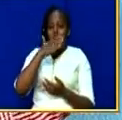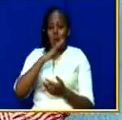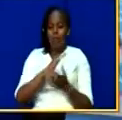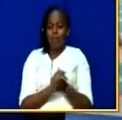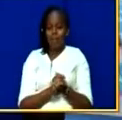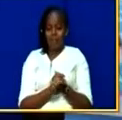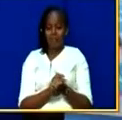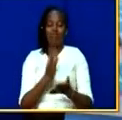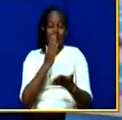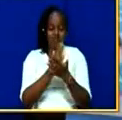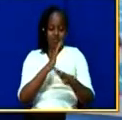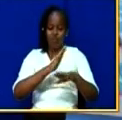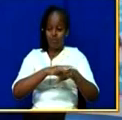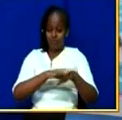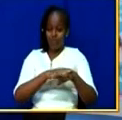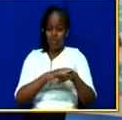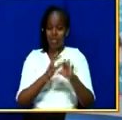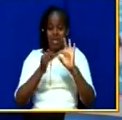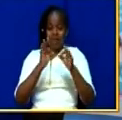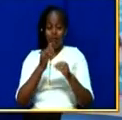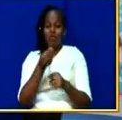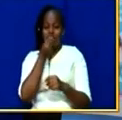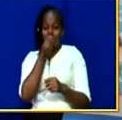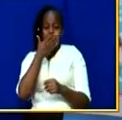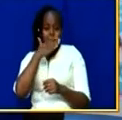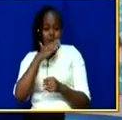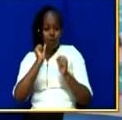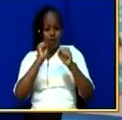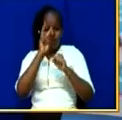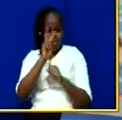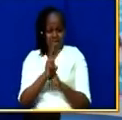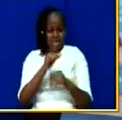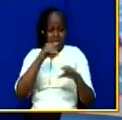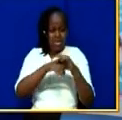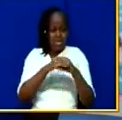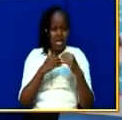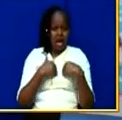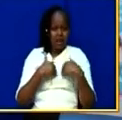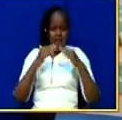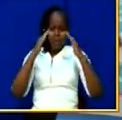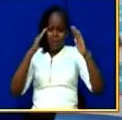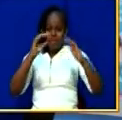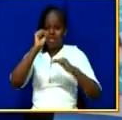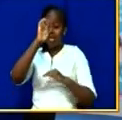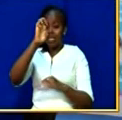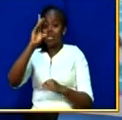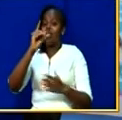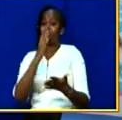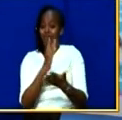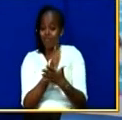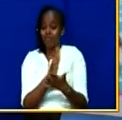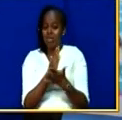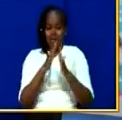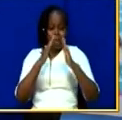mango. Indeed. If you've eaten a mango, Yes. you will see that inside there, Is that a seed huge- is